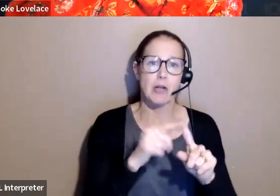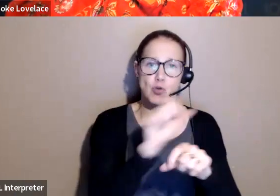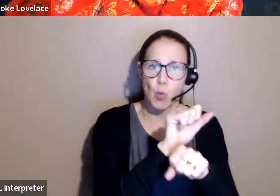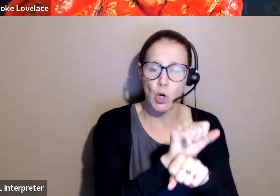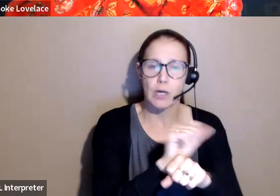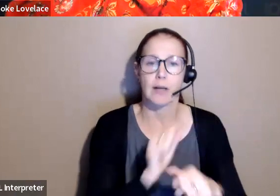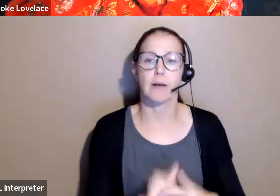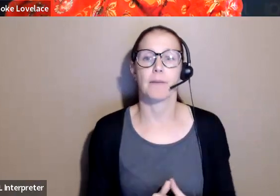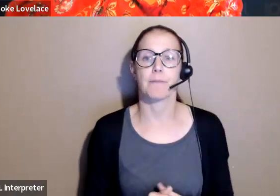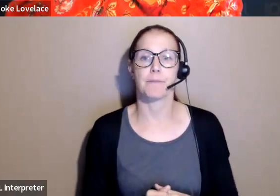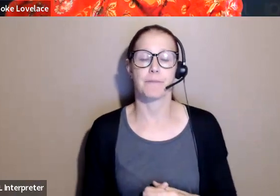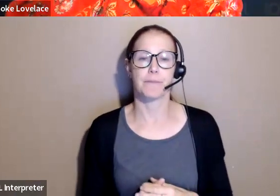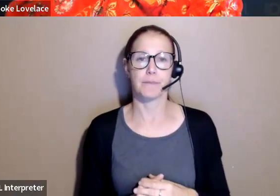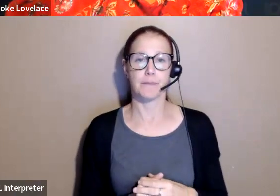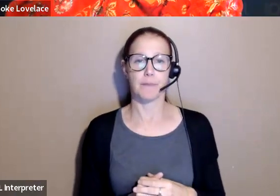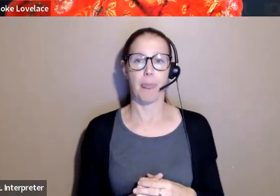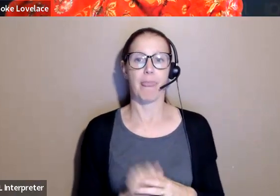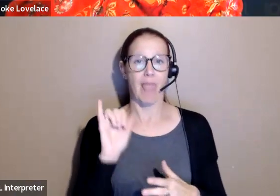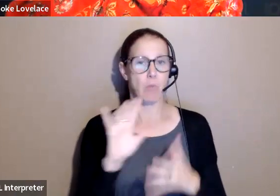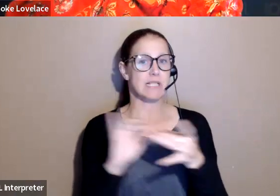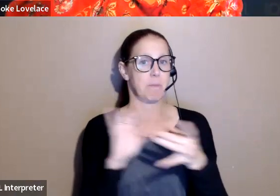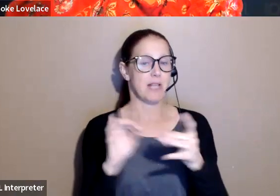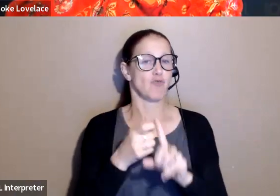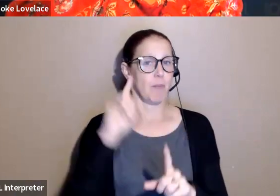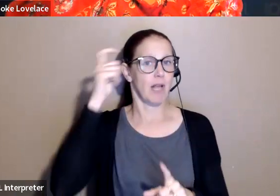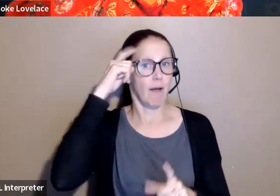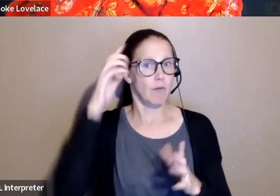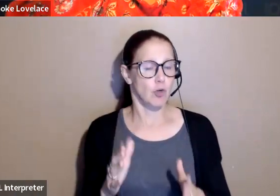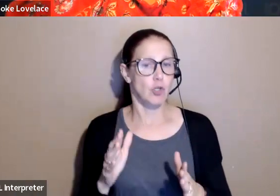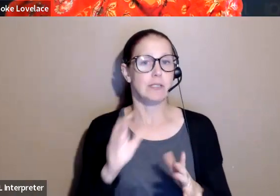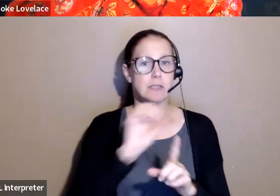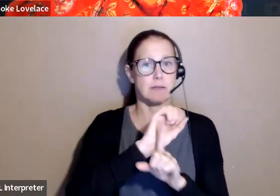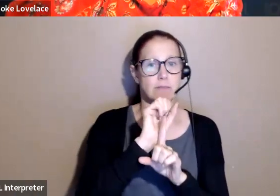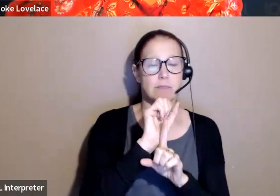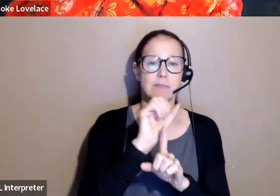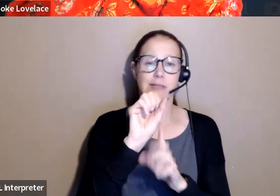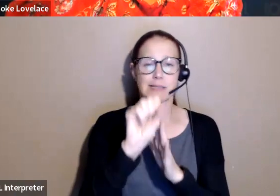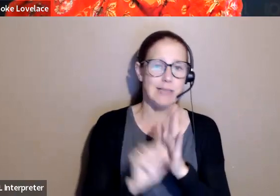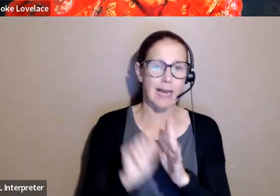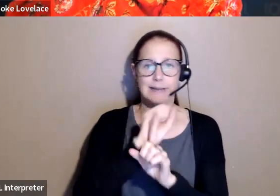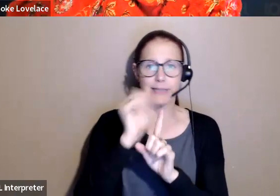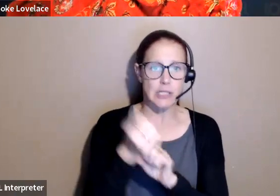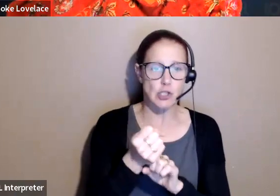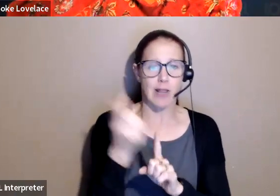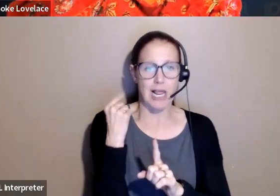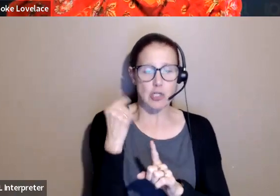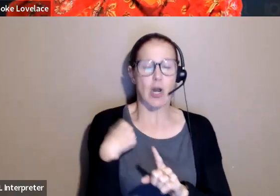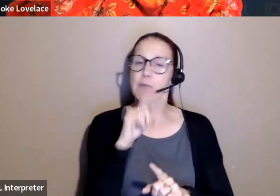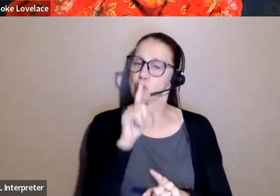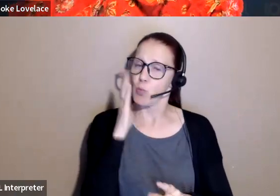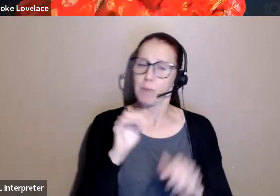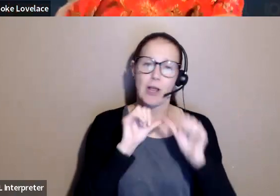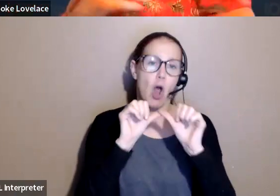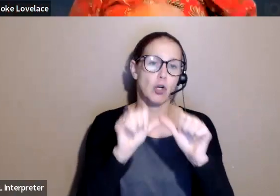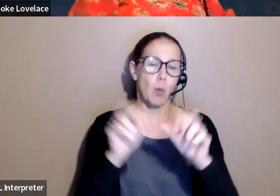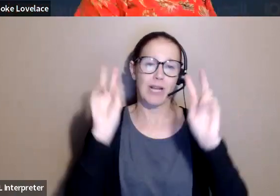was a message in the governor's condition of the state last year. I'm sure it's going to be an ongoing issue since we